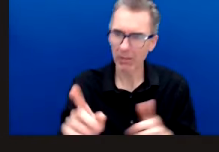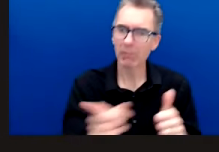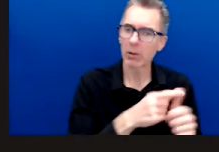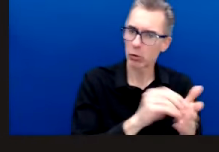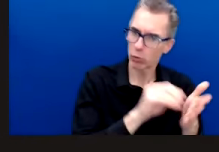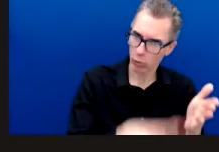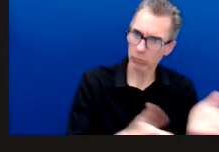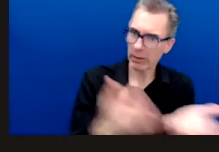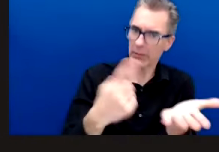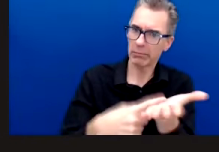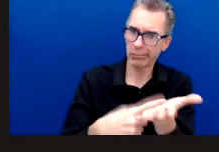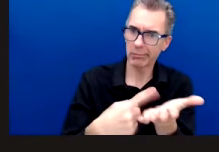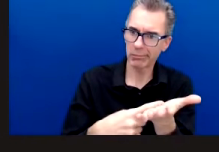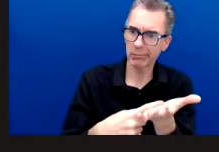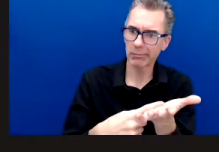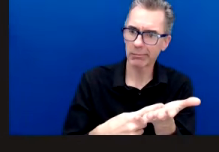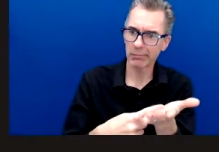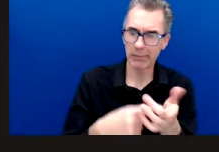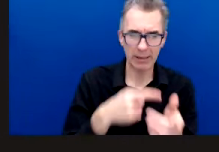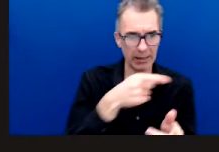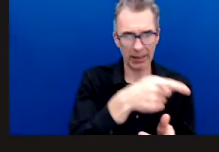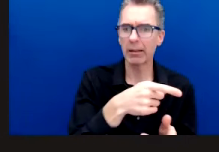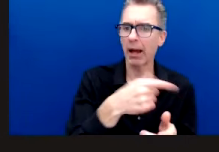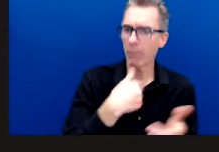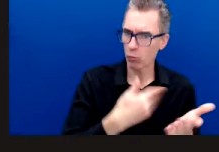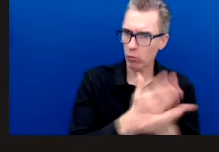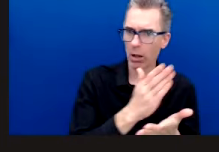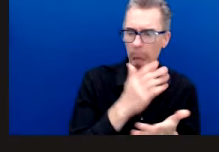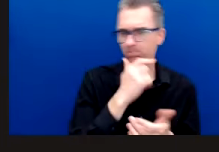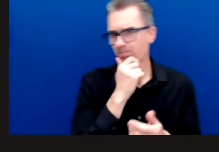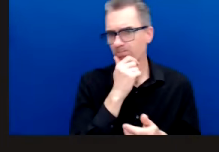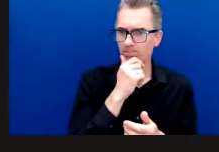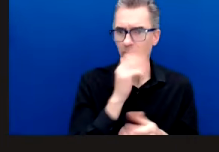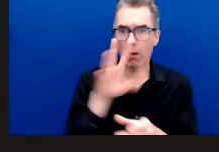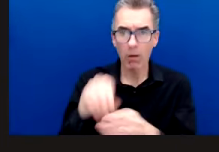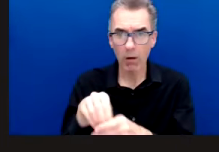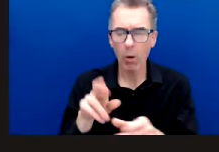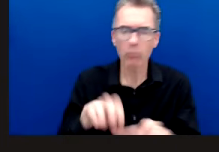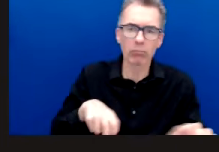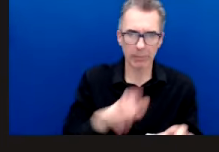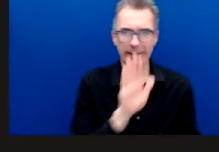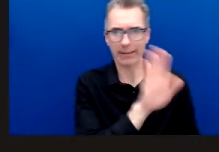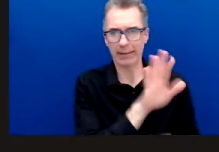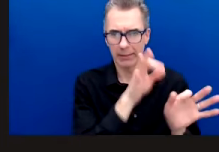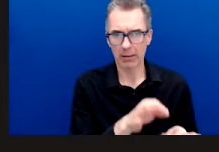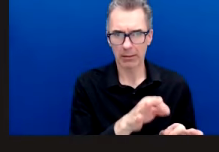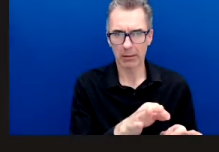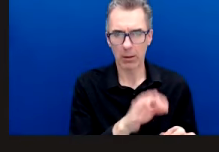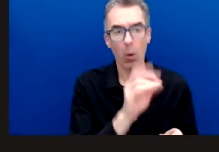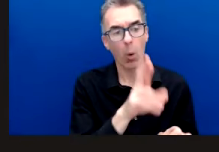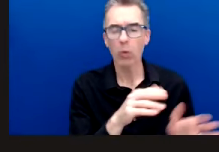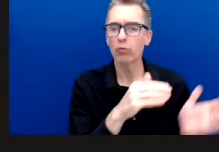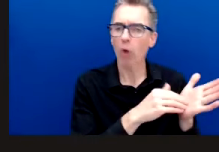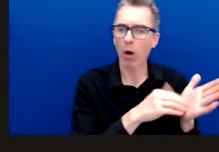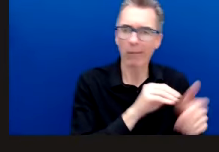willing and can participate or not, right? So that is for them and their medical professionals to determine, right?